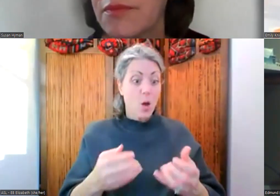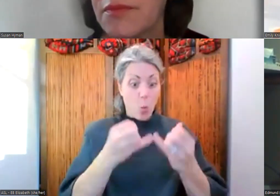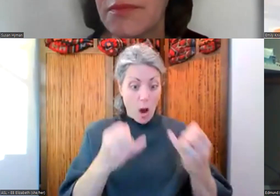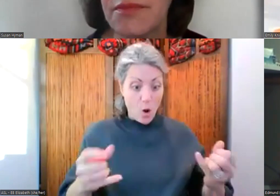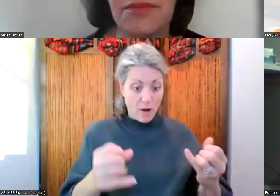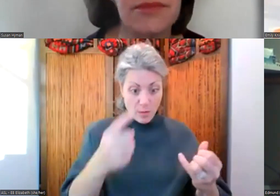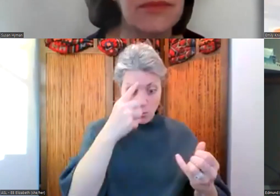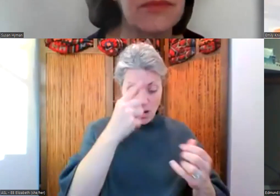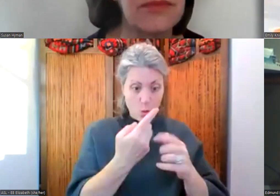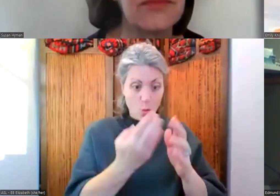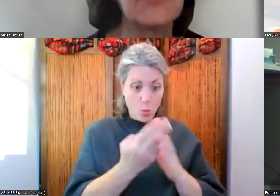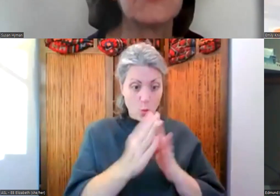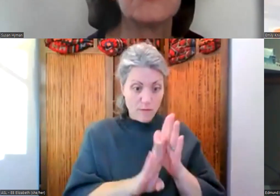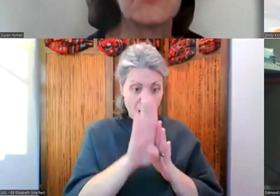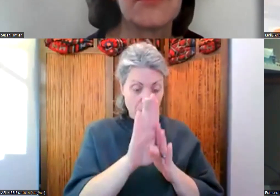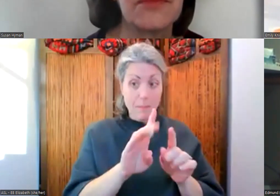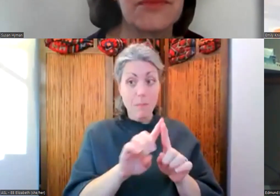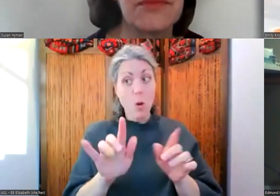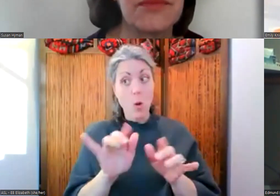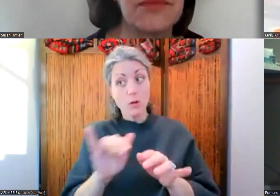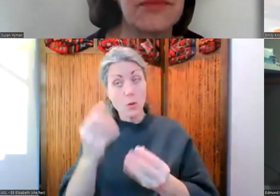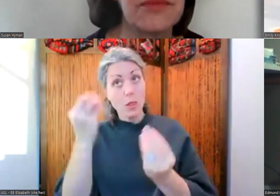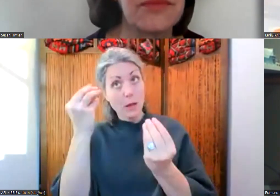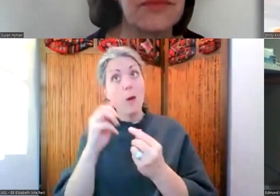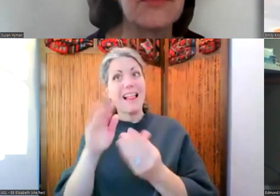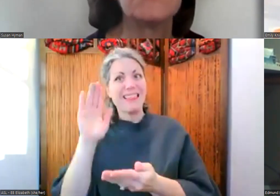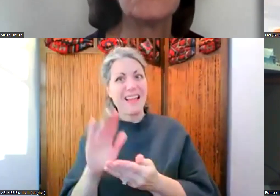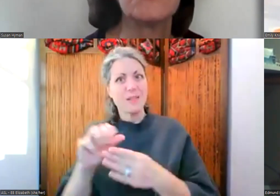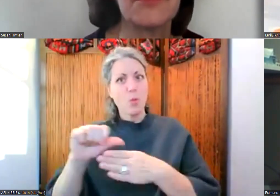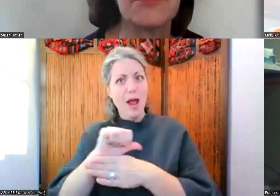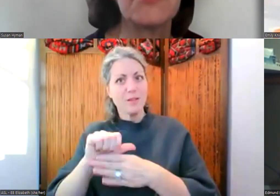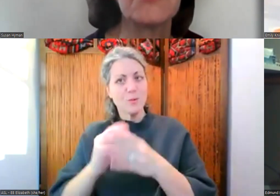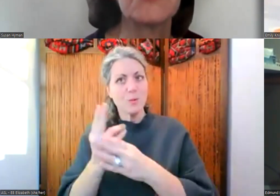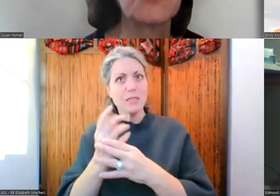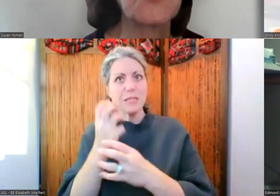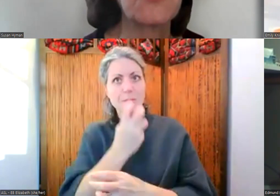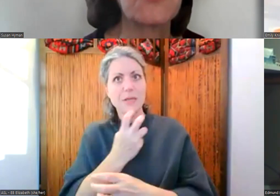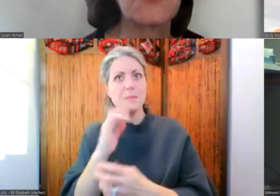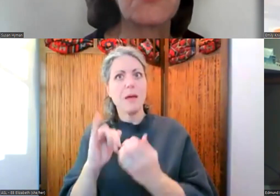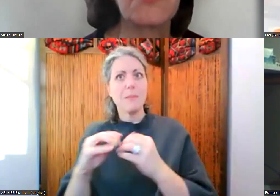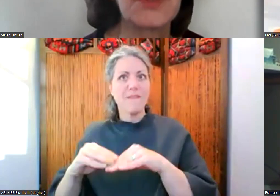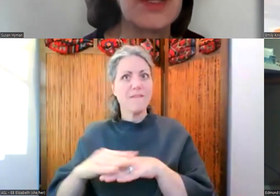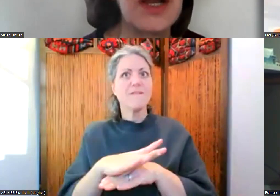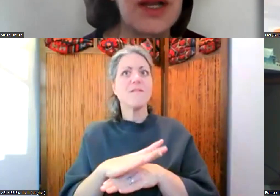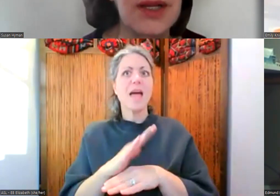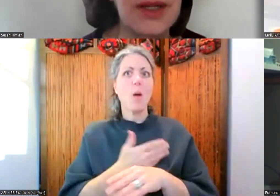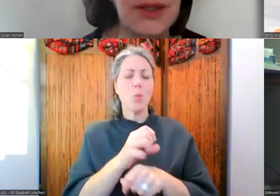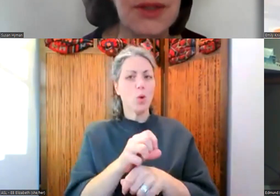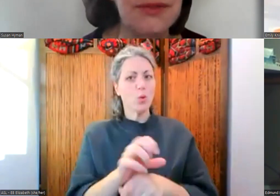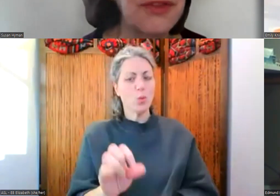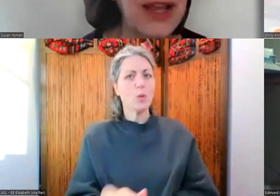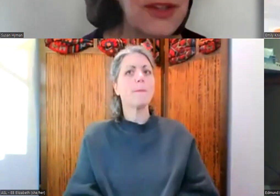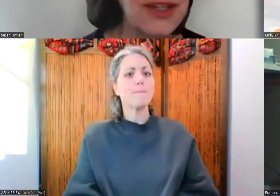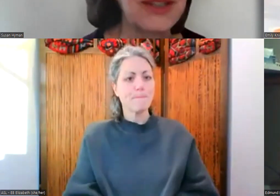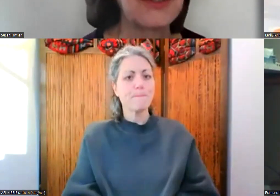the actual less practice in using speech might be a factor in what we're talking about too.